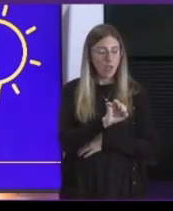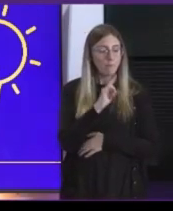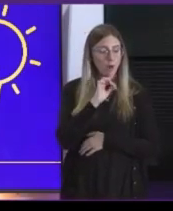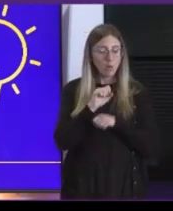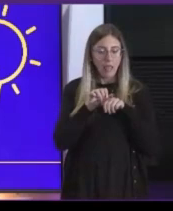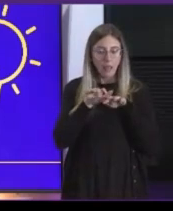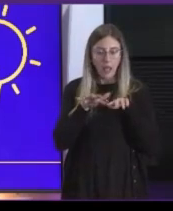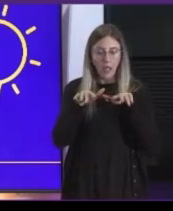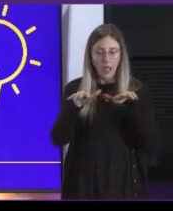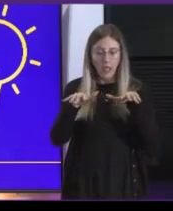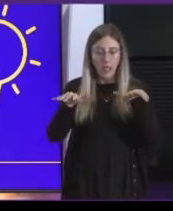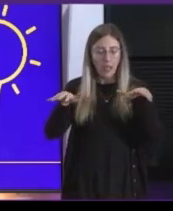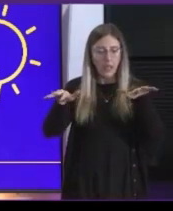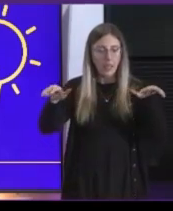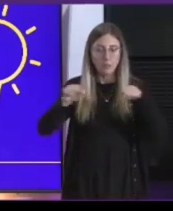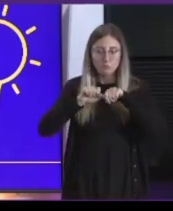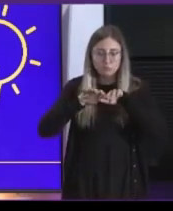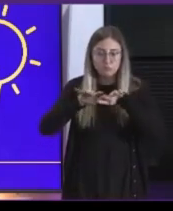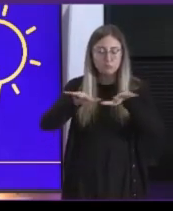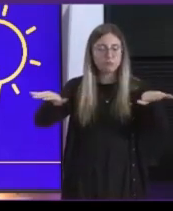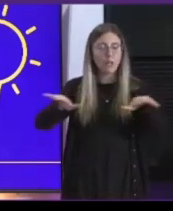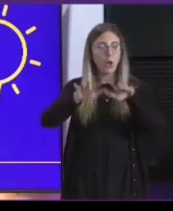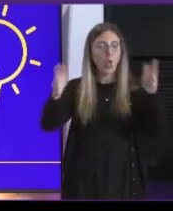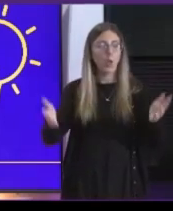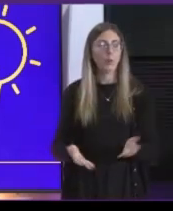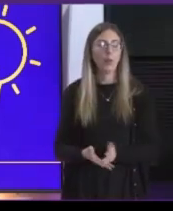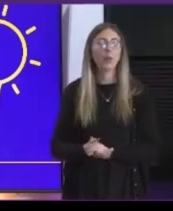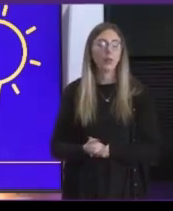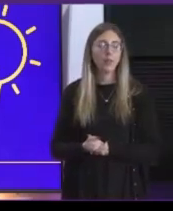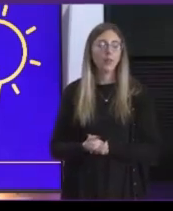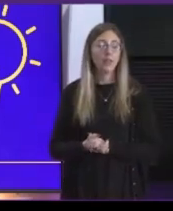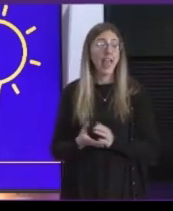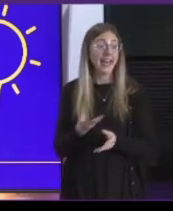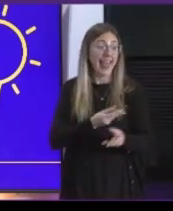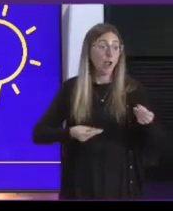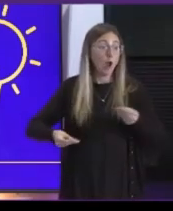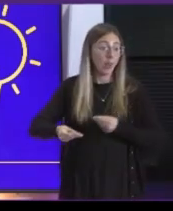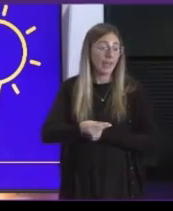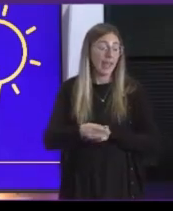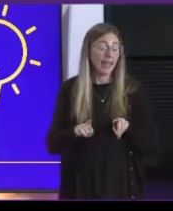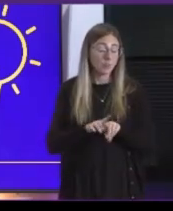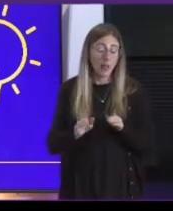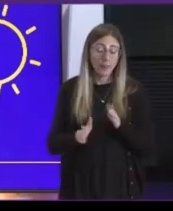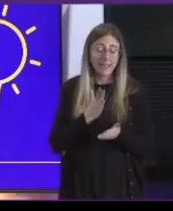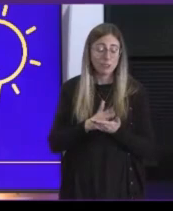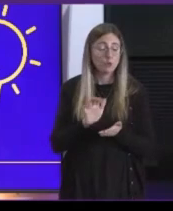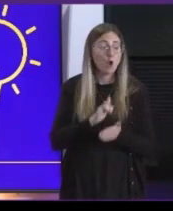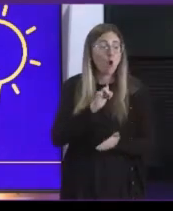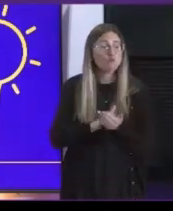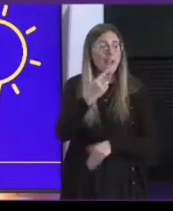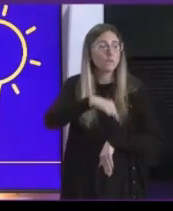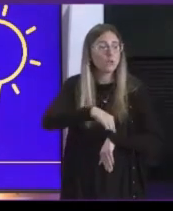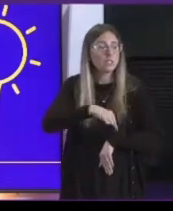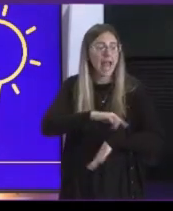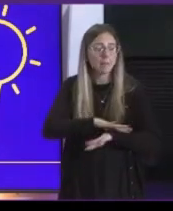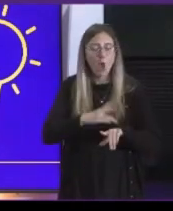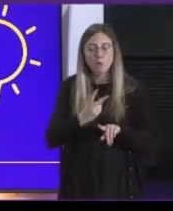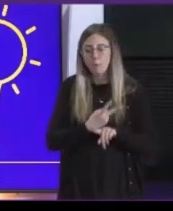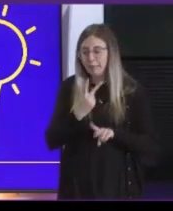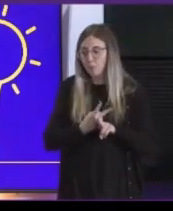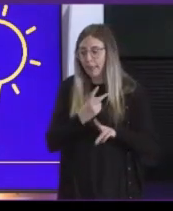knock-on effect, particularly the scale that you're talking about. I think so. And the economy of scale as well, and getting it right the first time and not having to do it